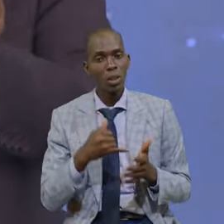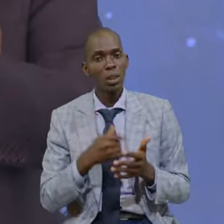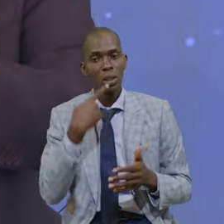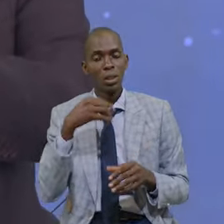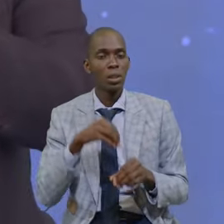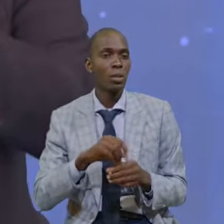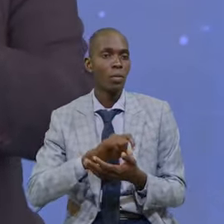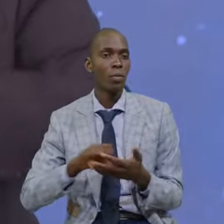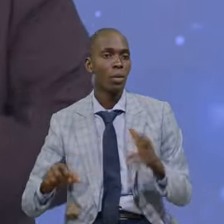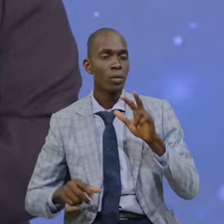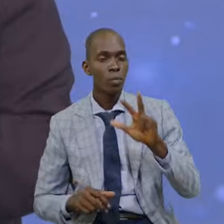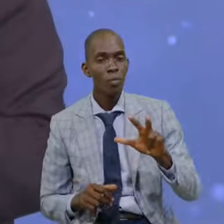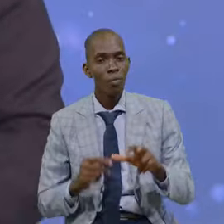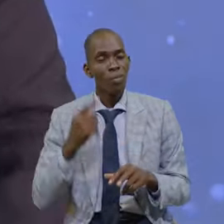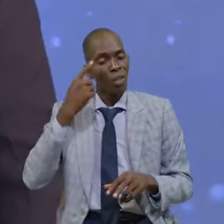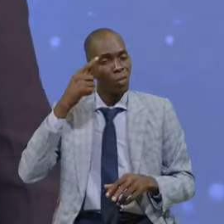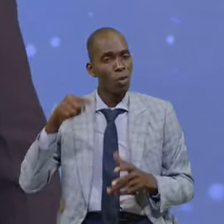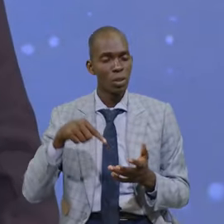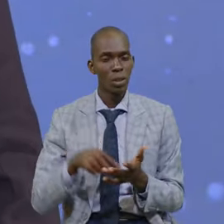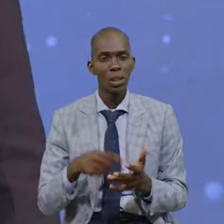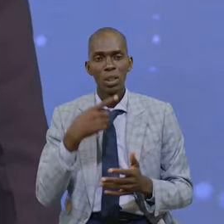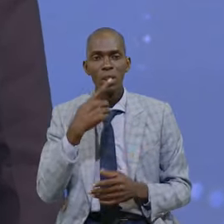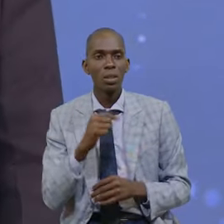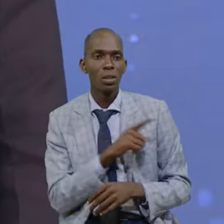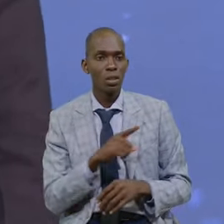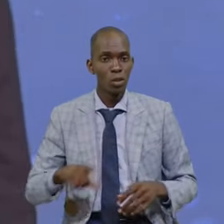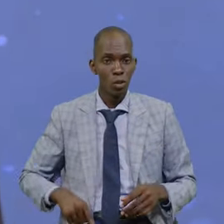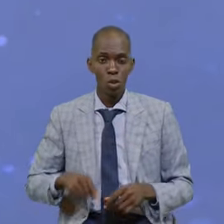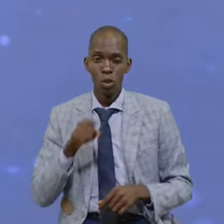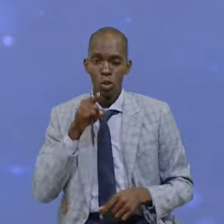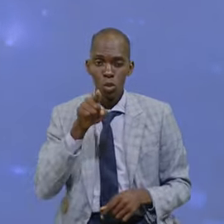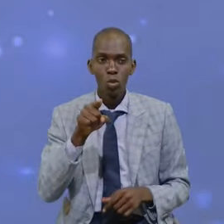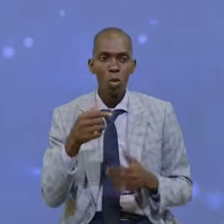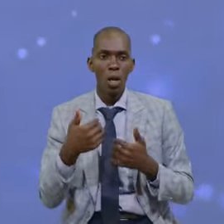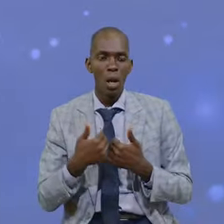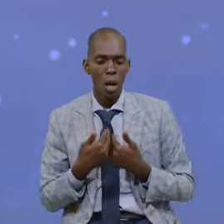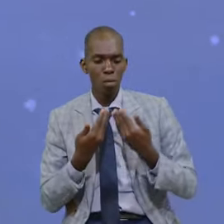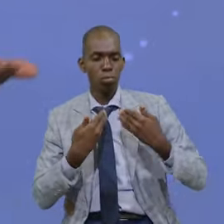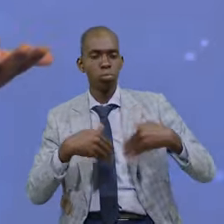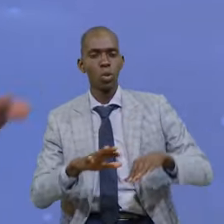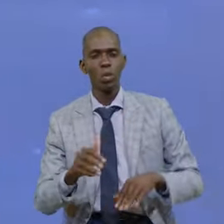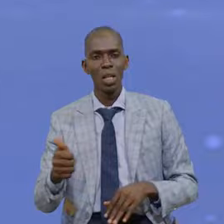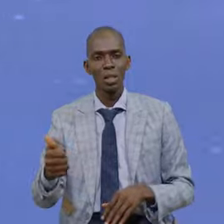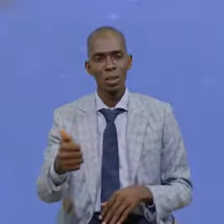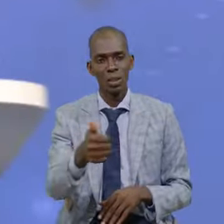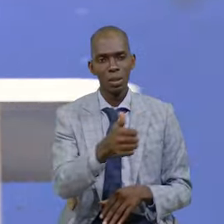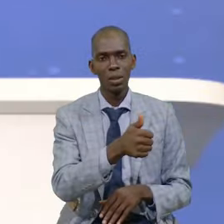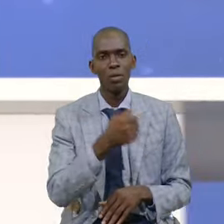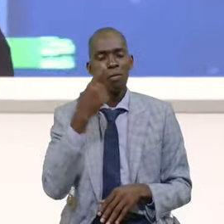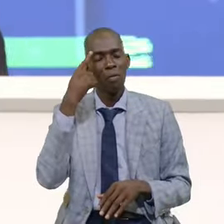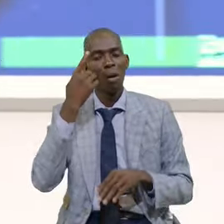for thus says the Lord, you have sold yourselves for